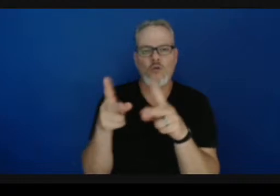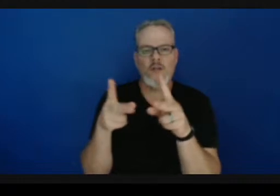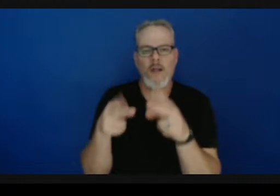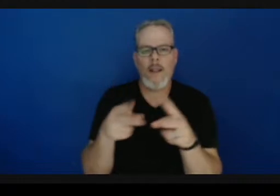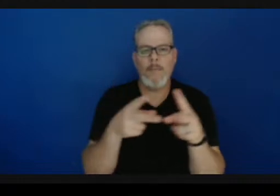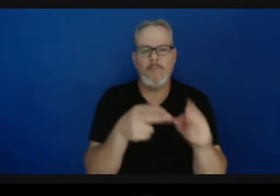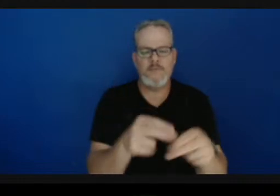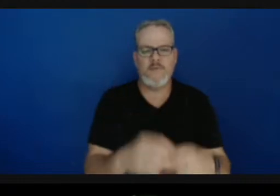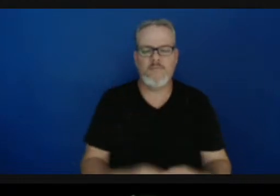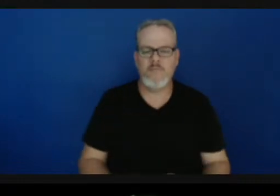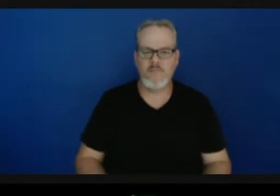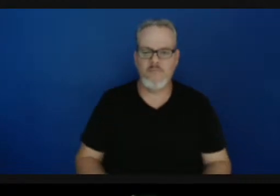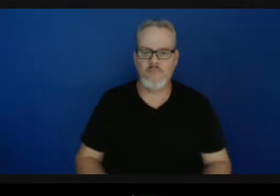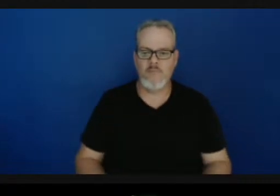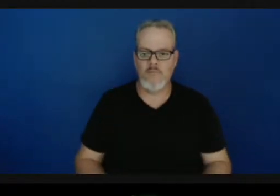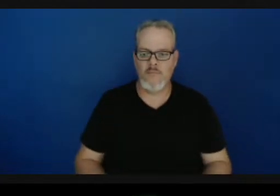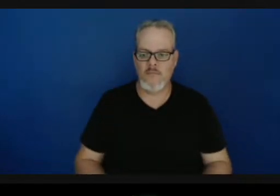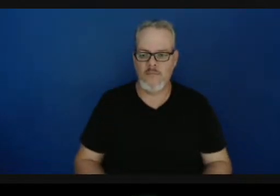bit.